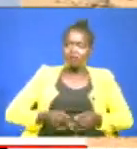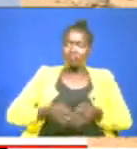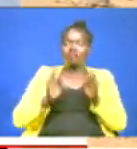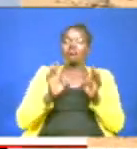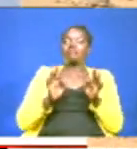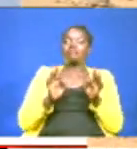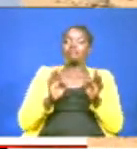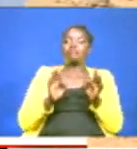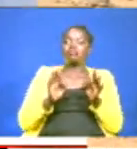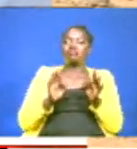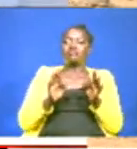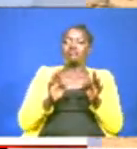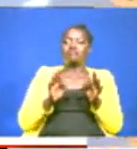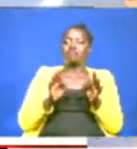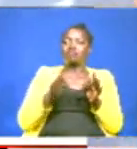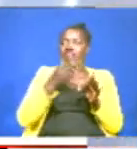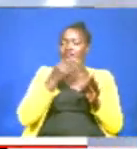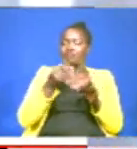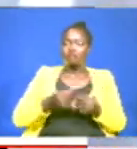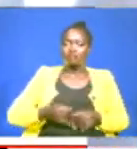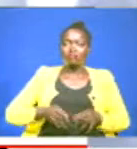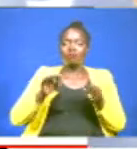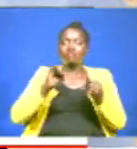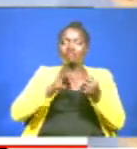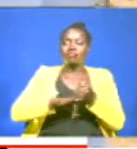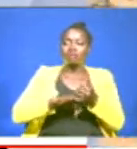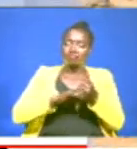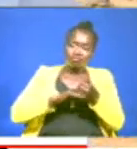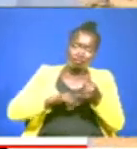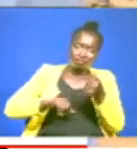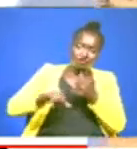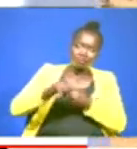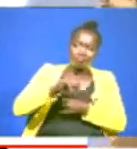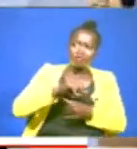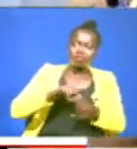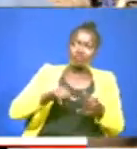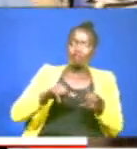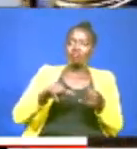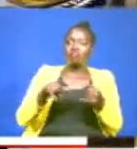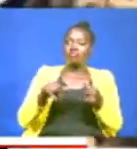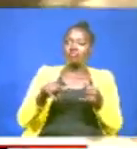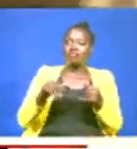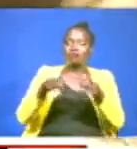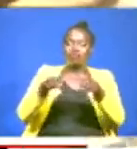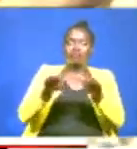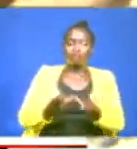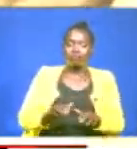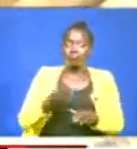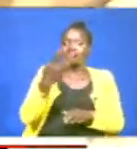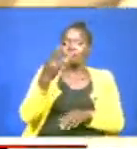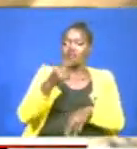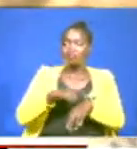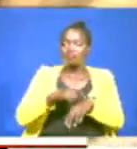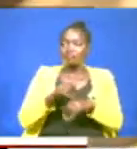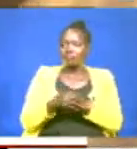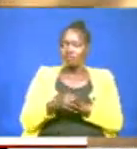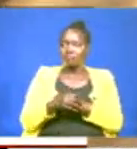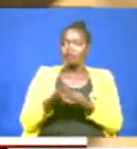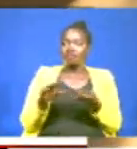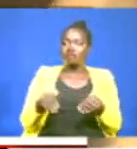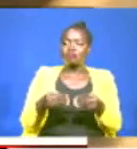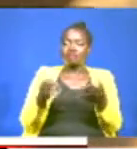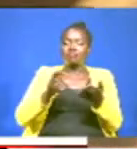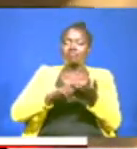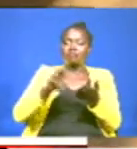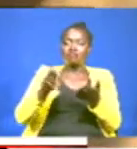Bab mzee ambaye ameoleka kirasmi wanazunguka hiyo kaburi lake mara nne. The offering is dropped in